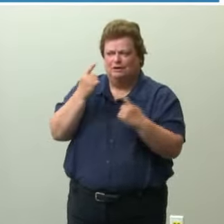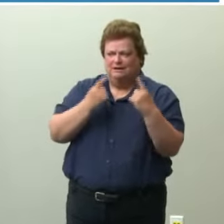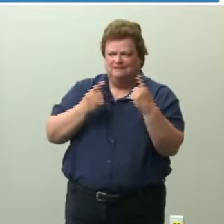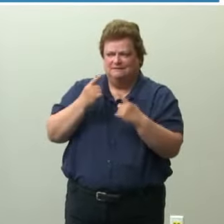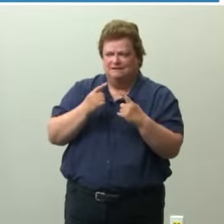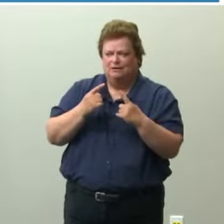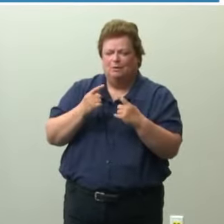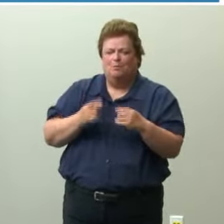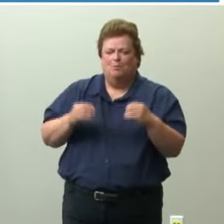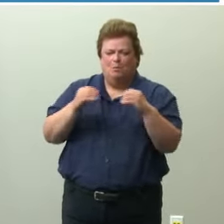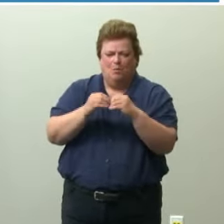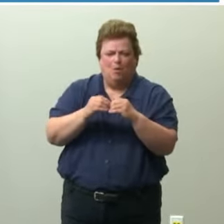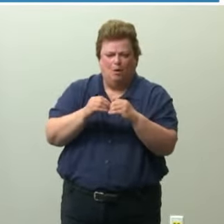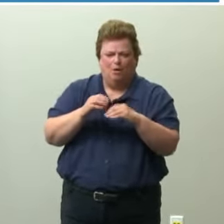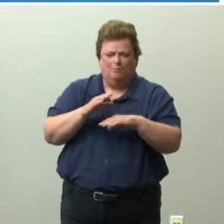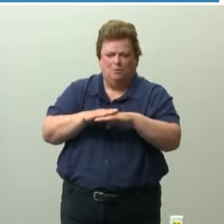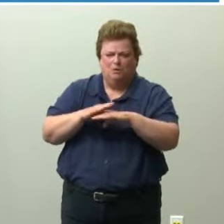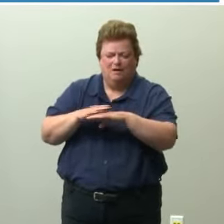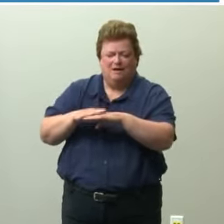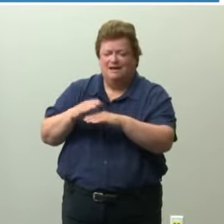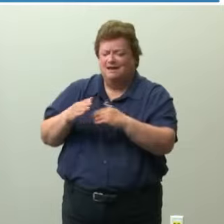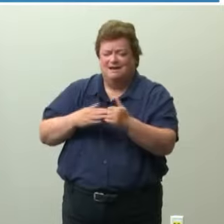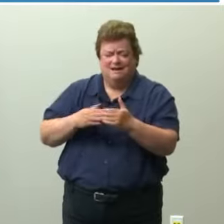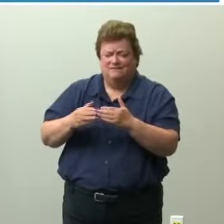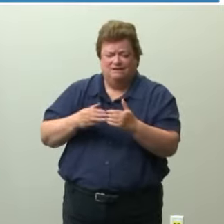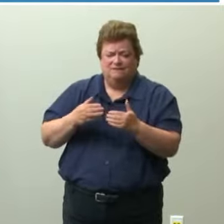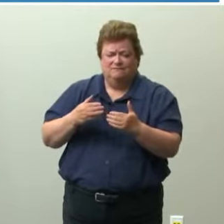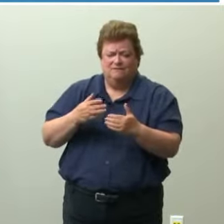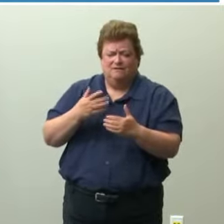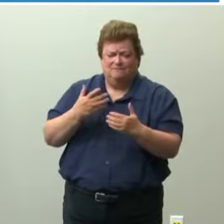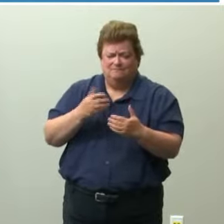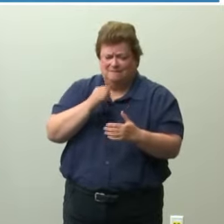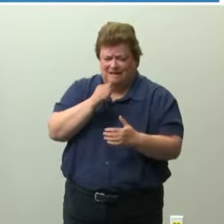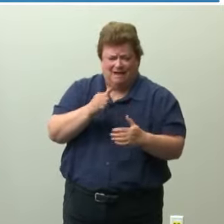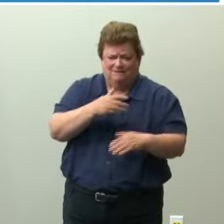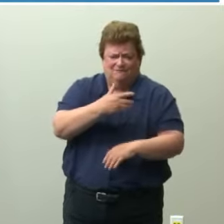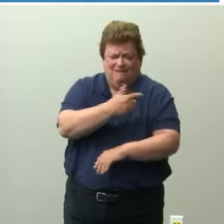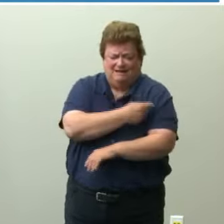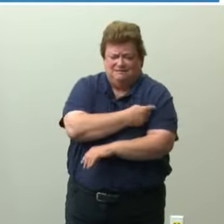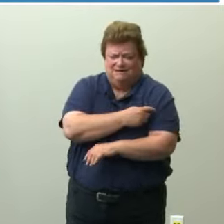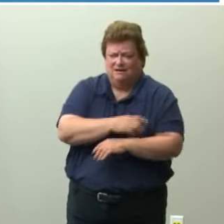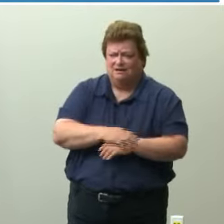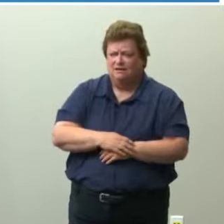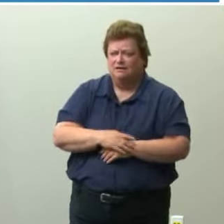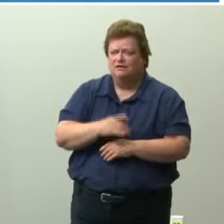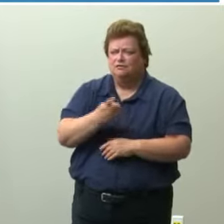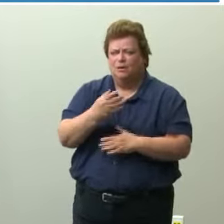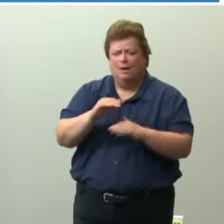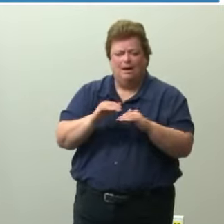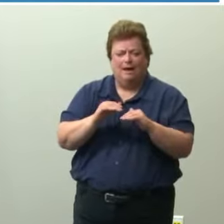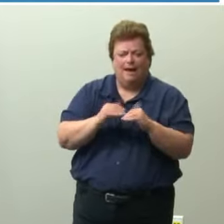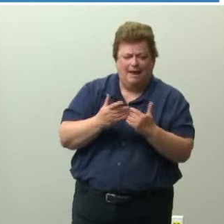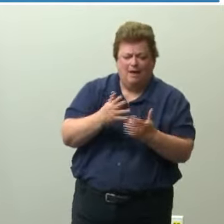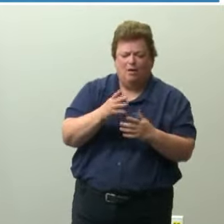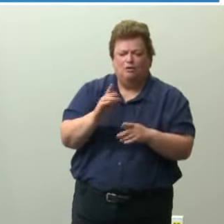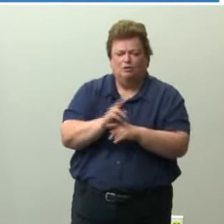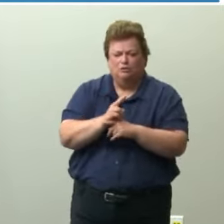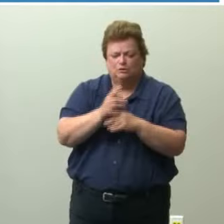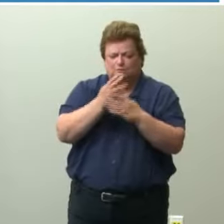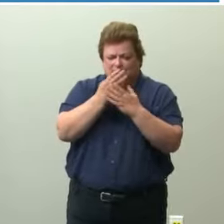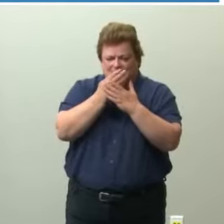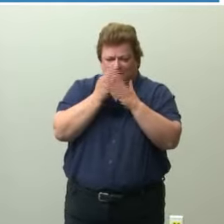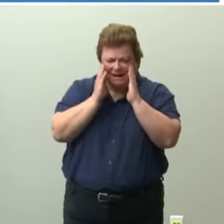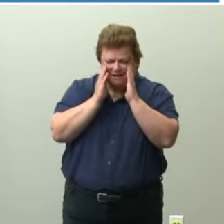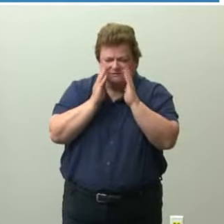further precautions, even if they are unvaccinated. Those precautions include wearing a mask in